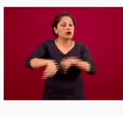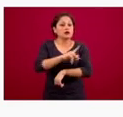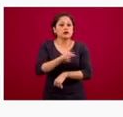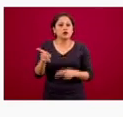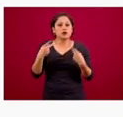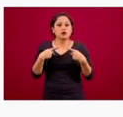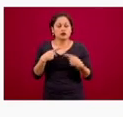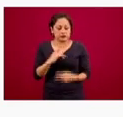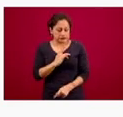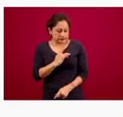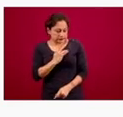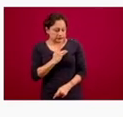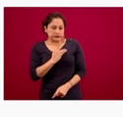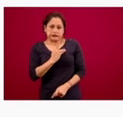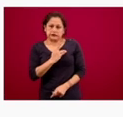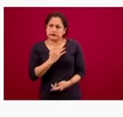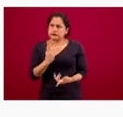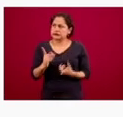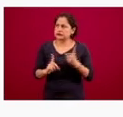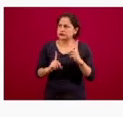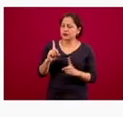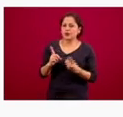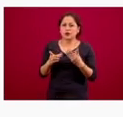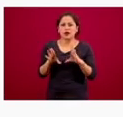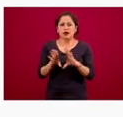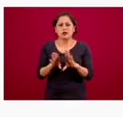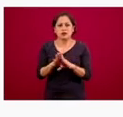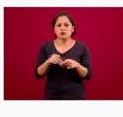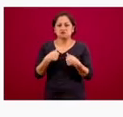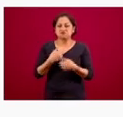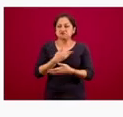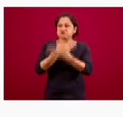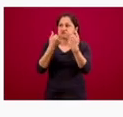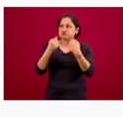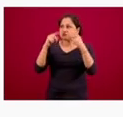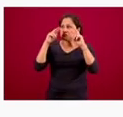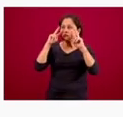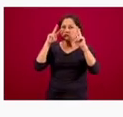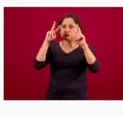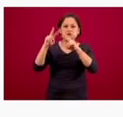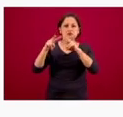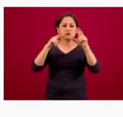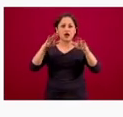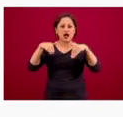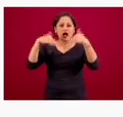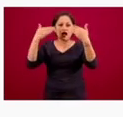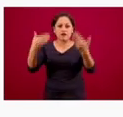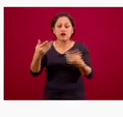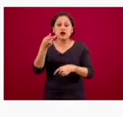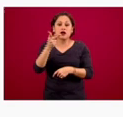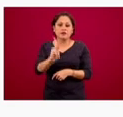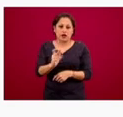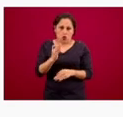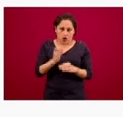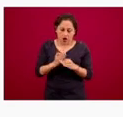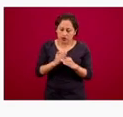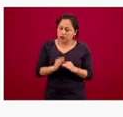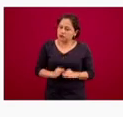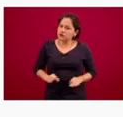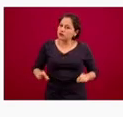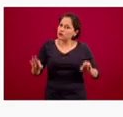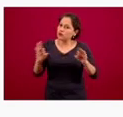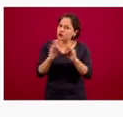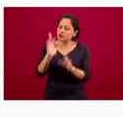of these situations. One of the biggest elements that is affecting us right now is uncertainty.